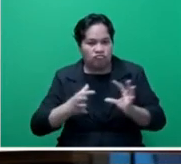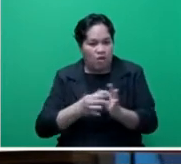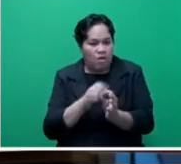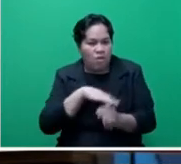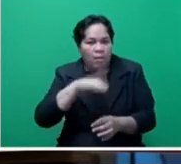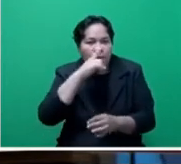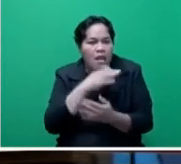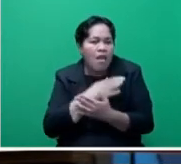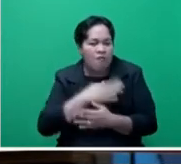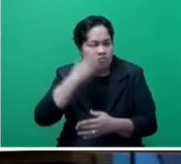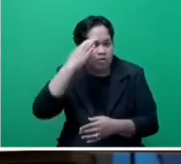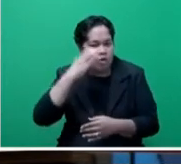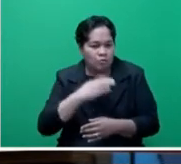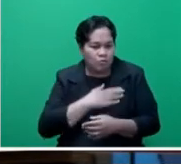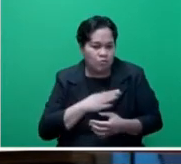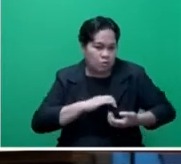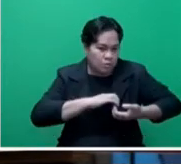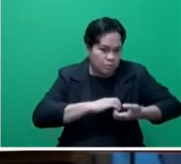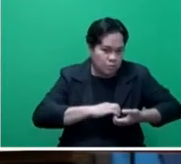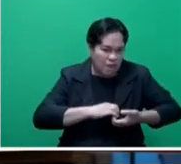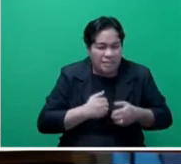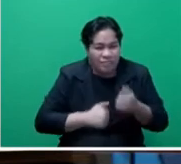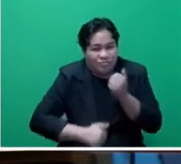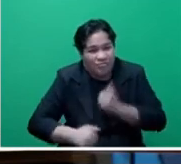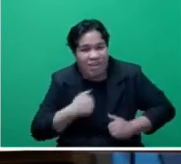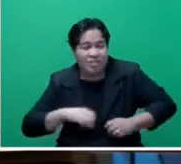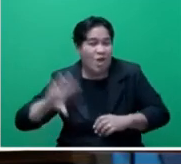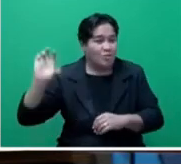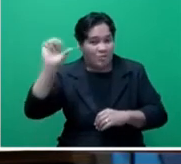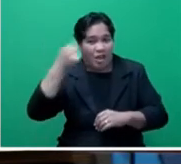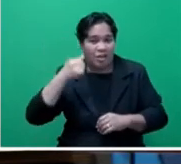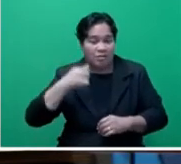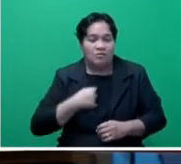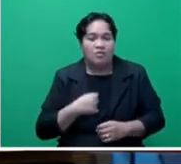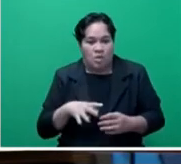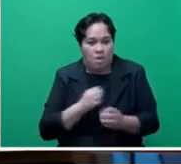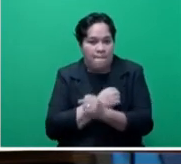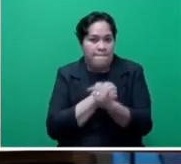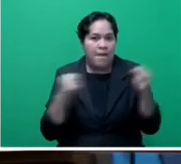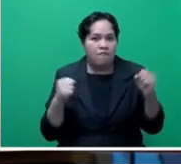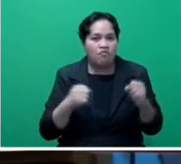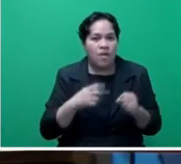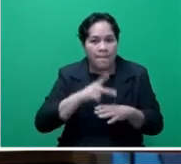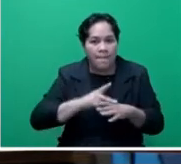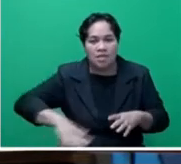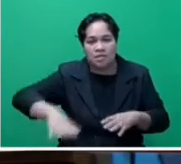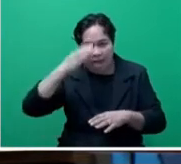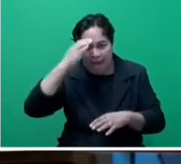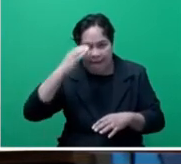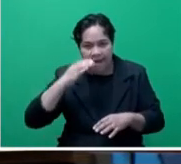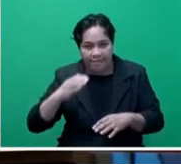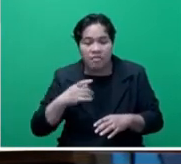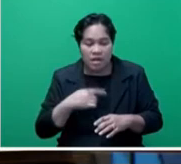of struggles and of triumphs has emerged us as a powerful Pacific island nation that is a force